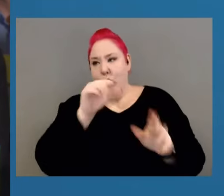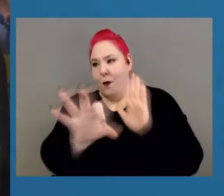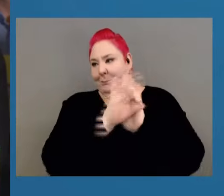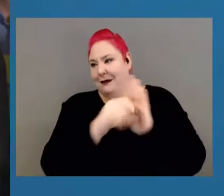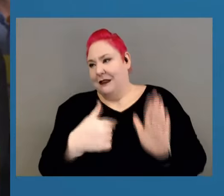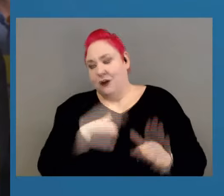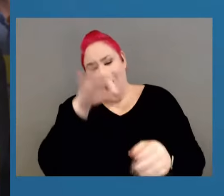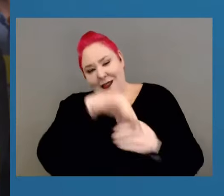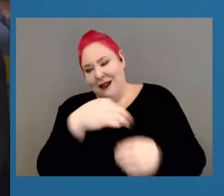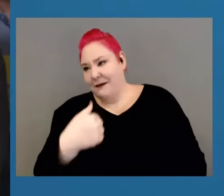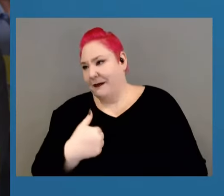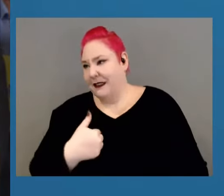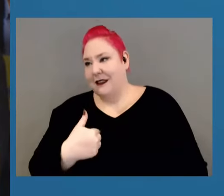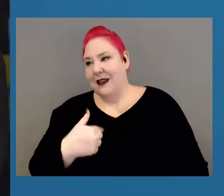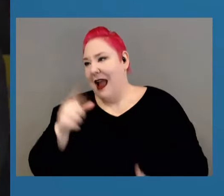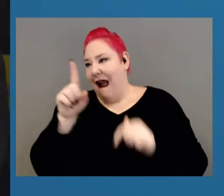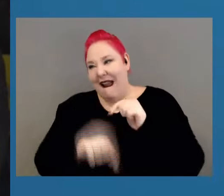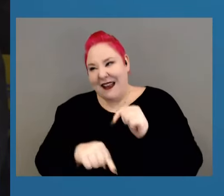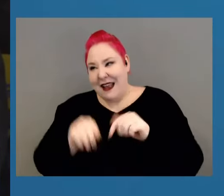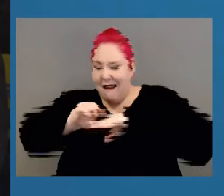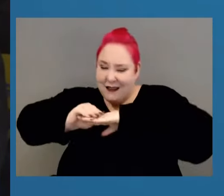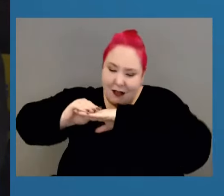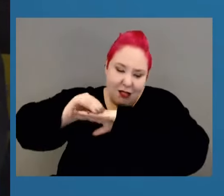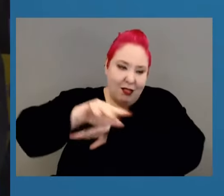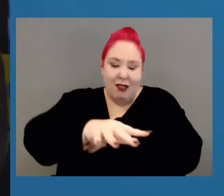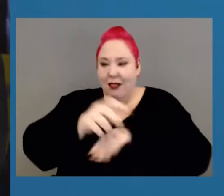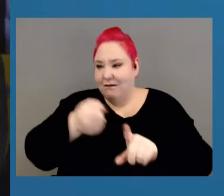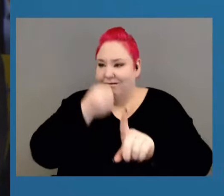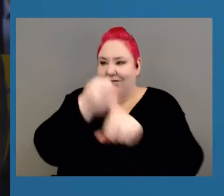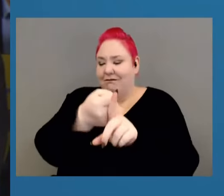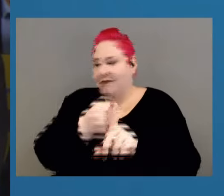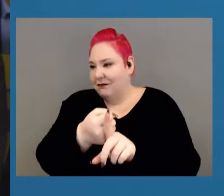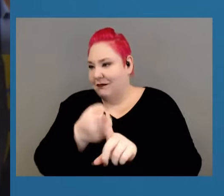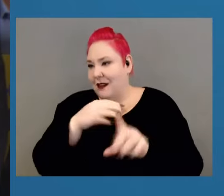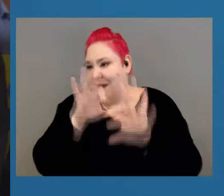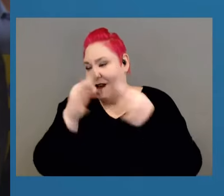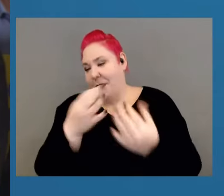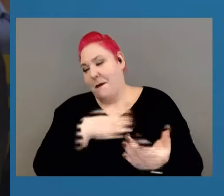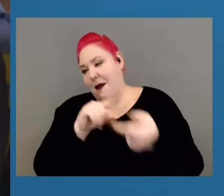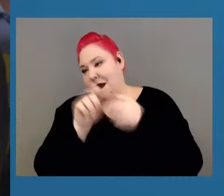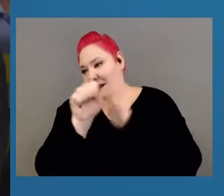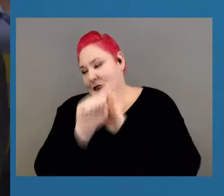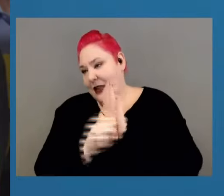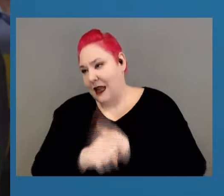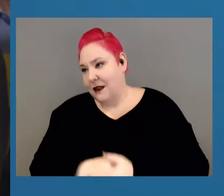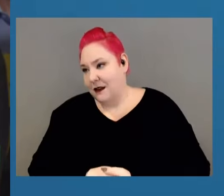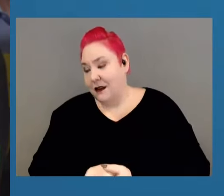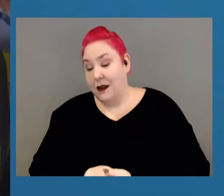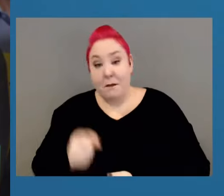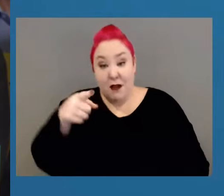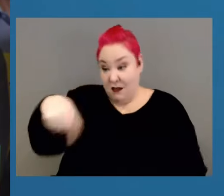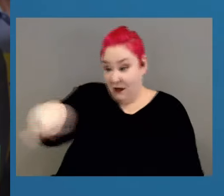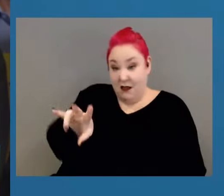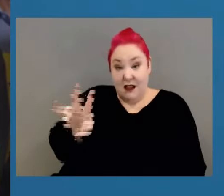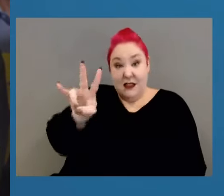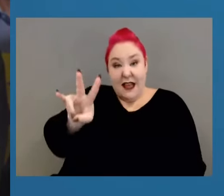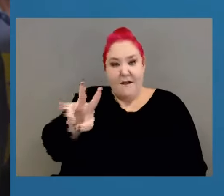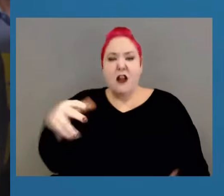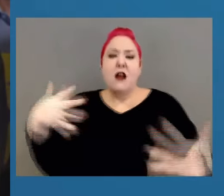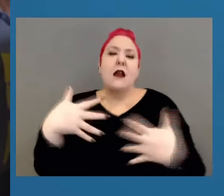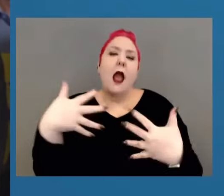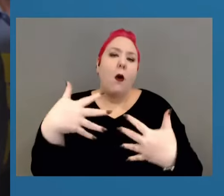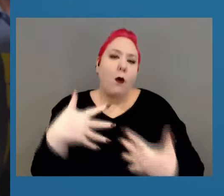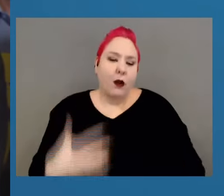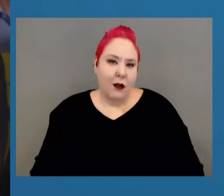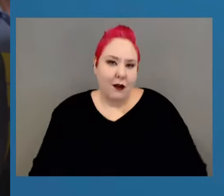much pain on families in my state. But they're all a bunch of cowards. None of them have done